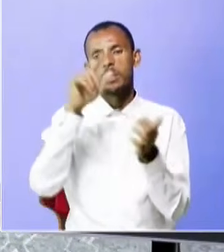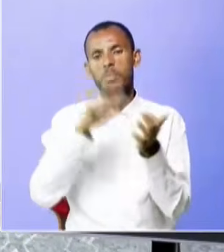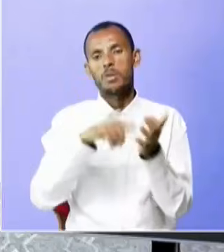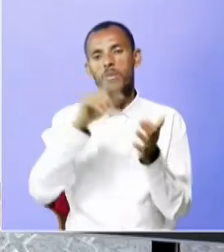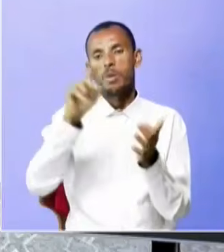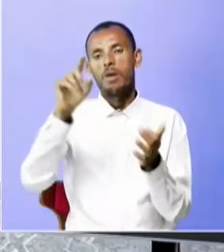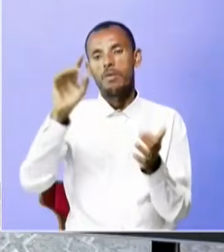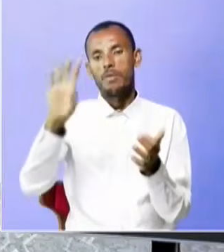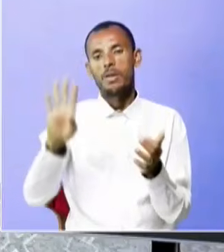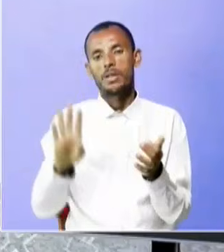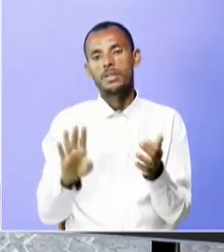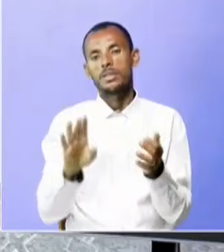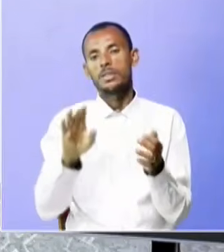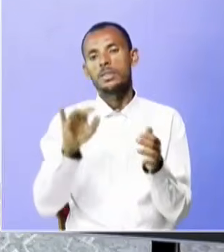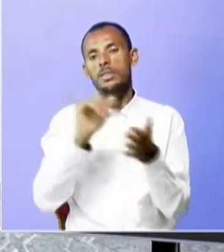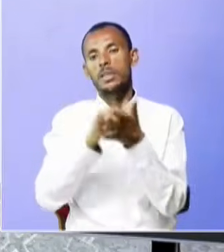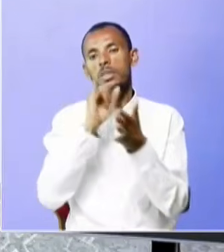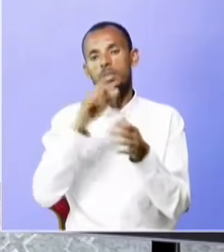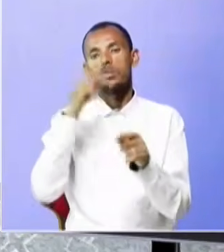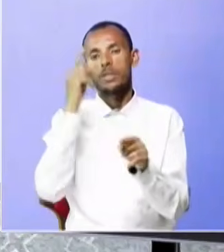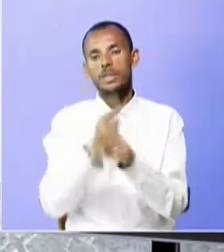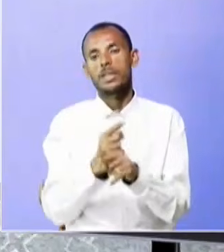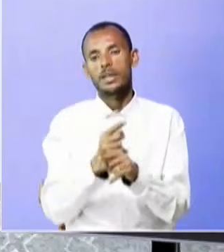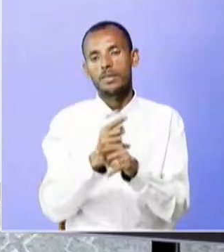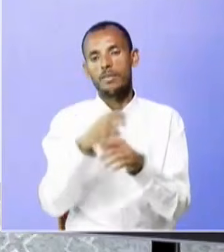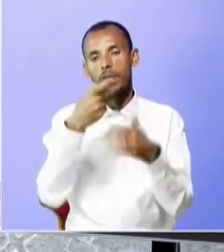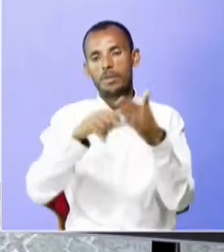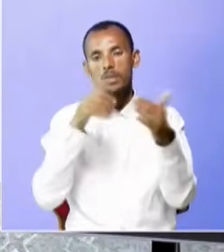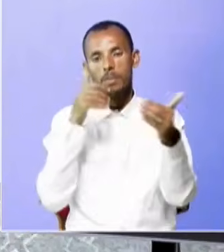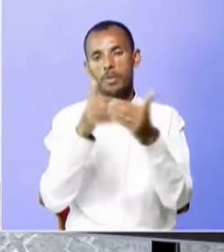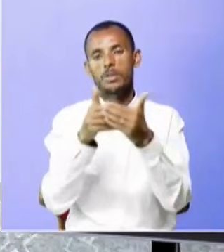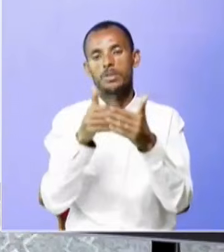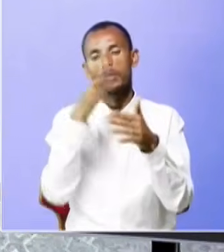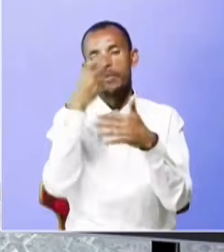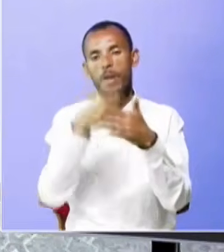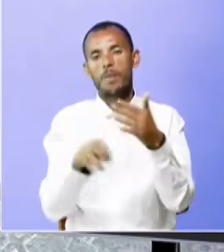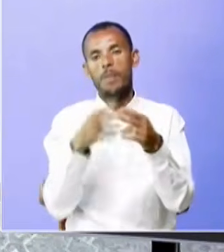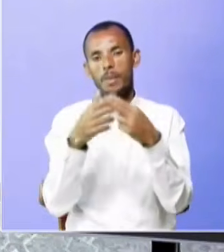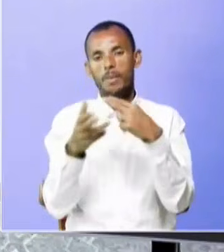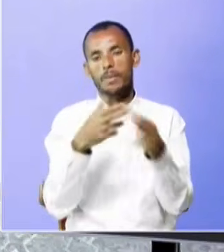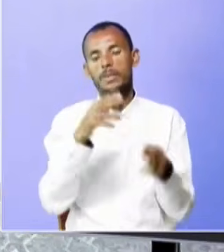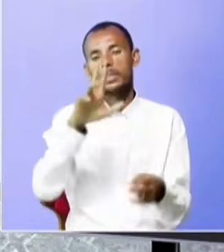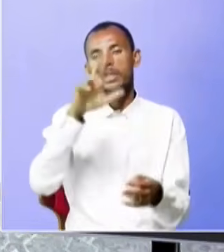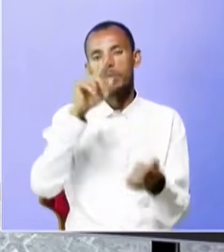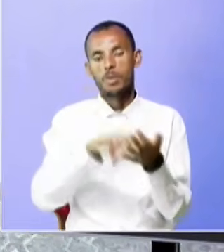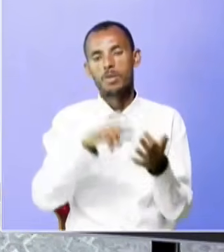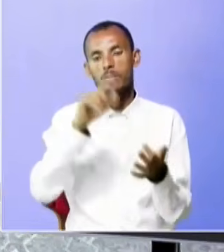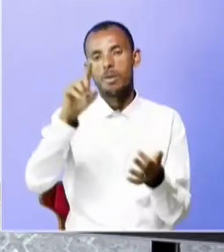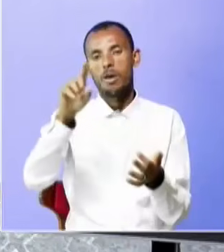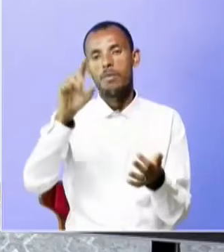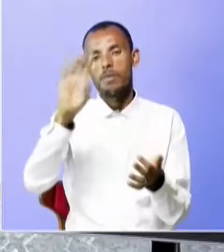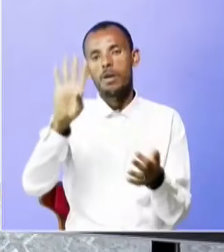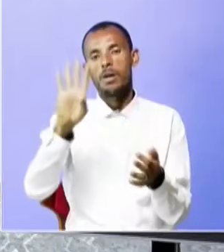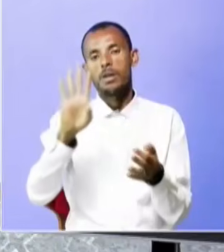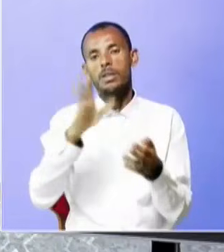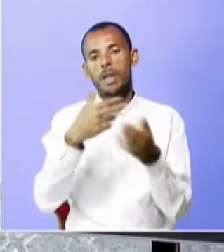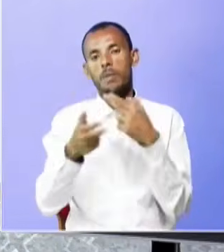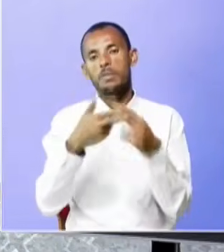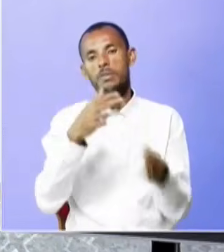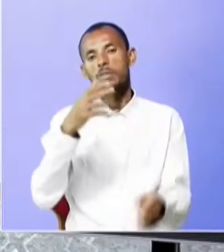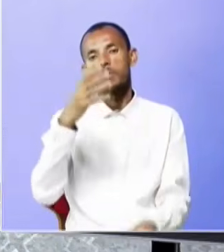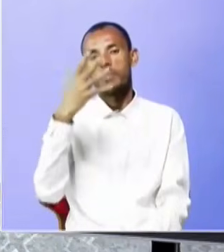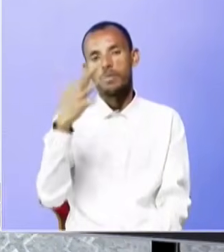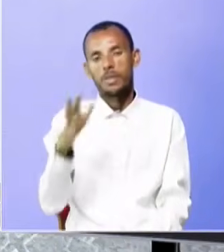That is not the exact value, it's an approximate value, and multiply 3.14 by 15 to get